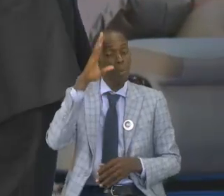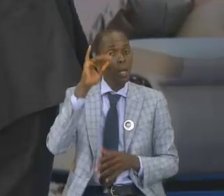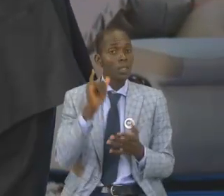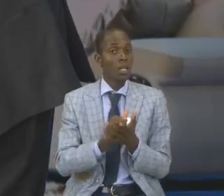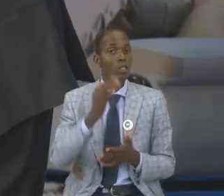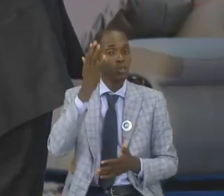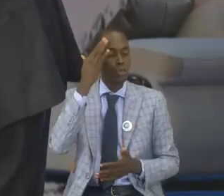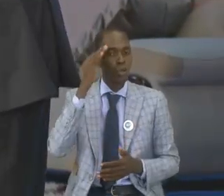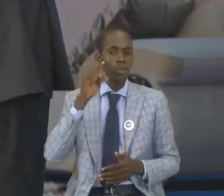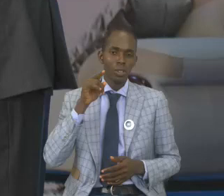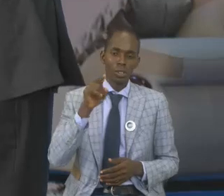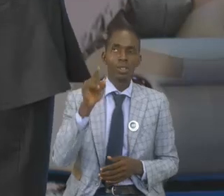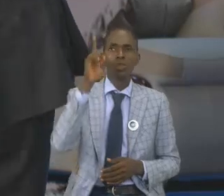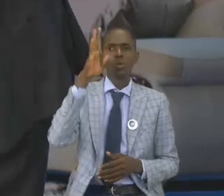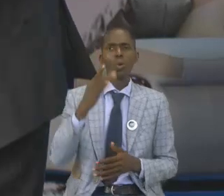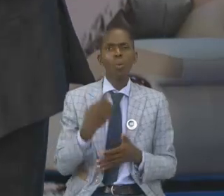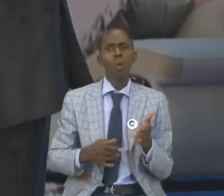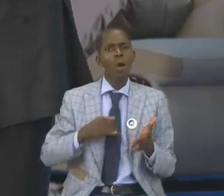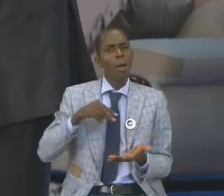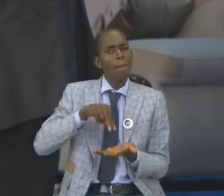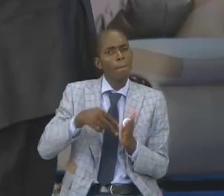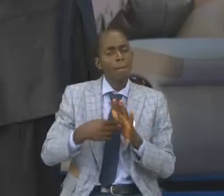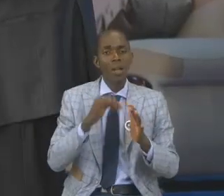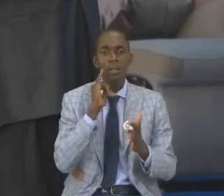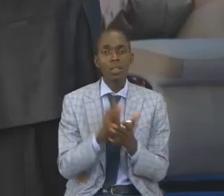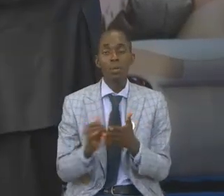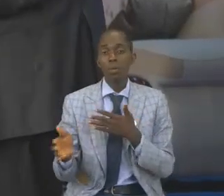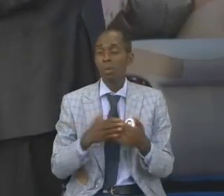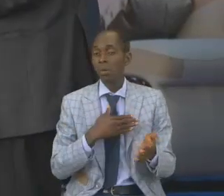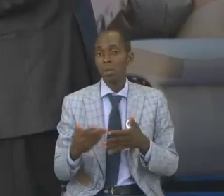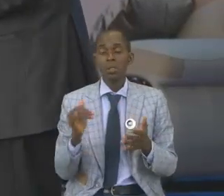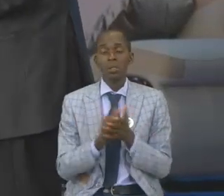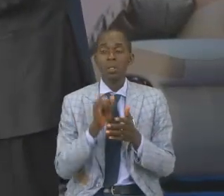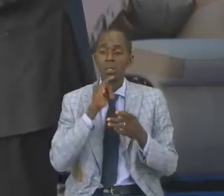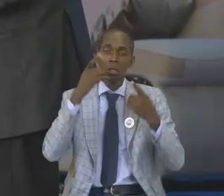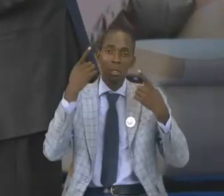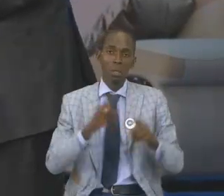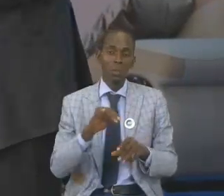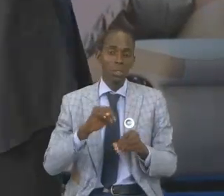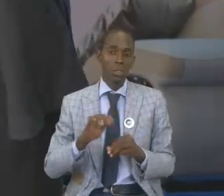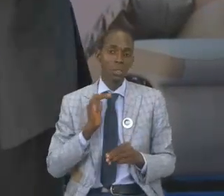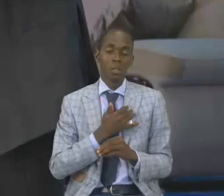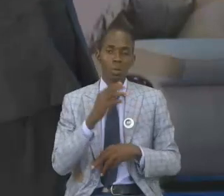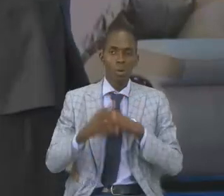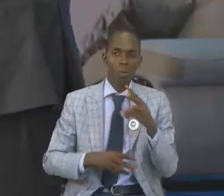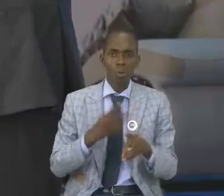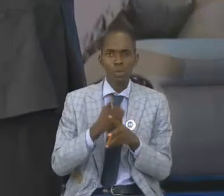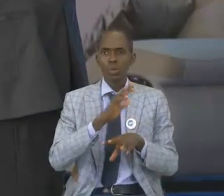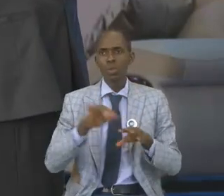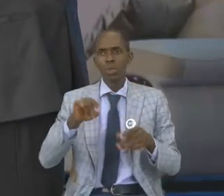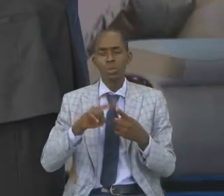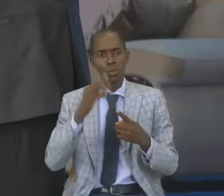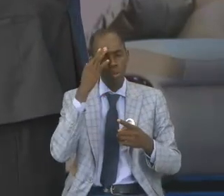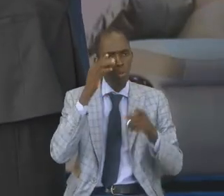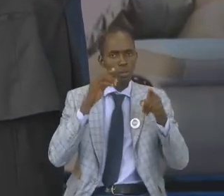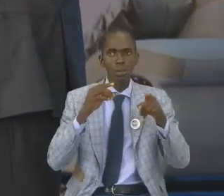What I'm saying is, whatever is happening in our world, you don't have to know that and know that and know that. There's only